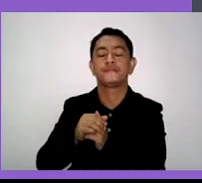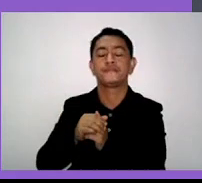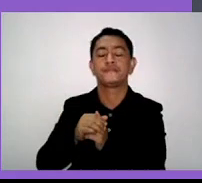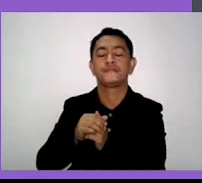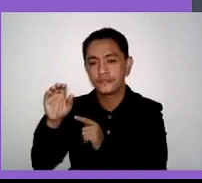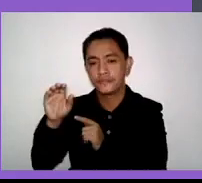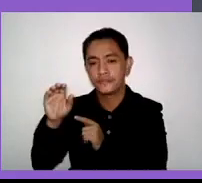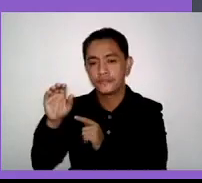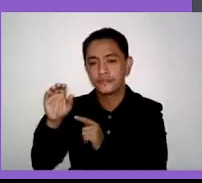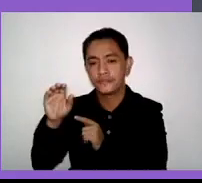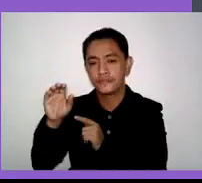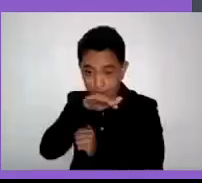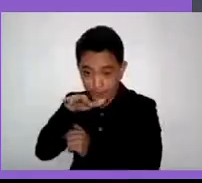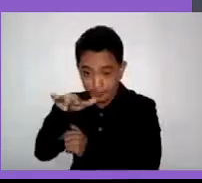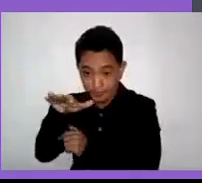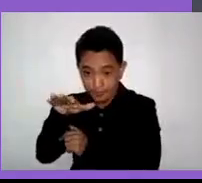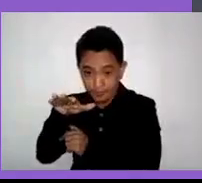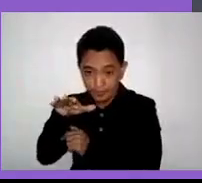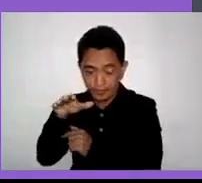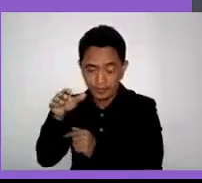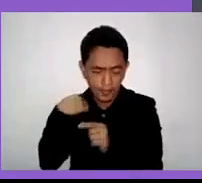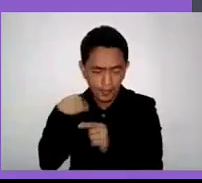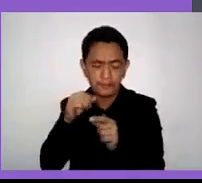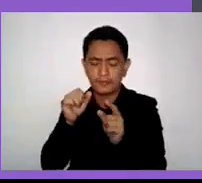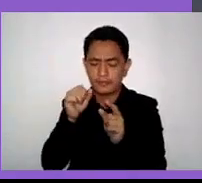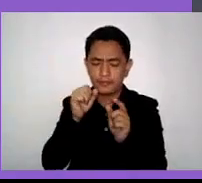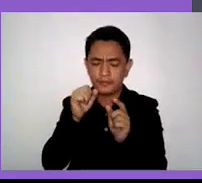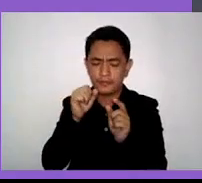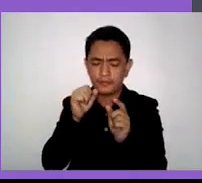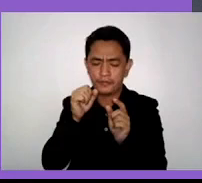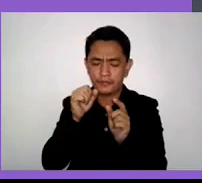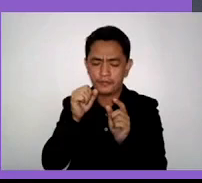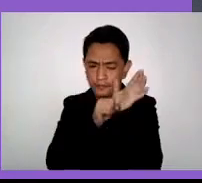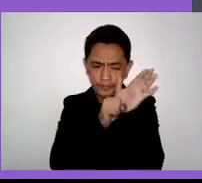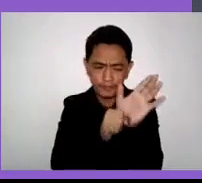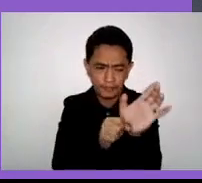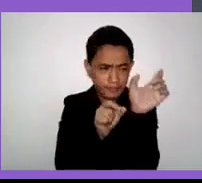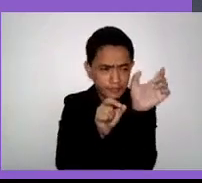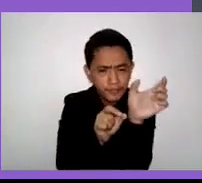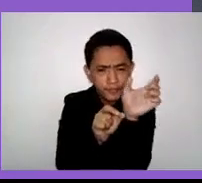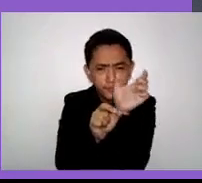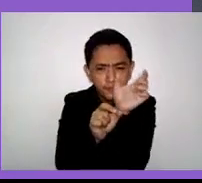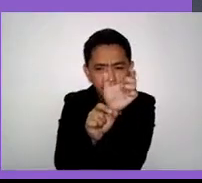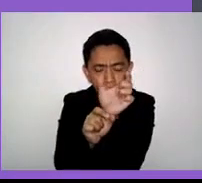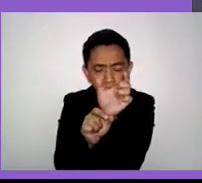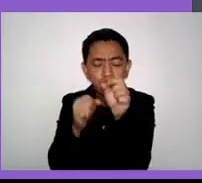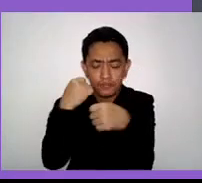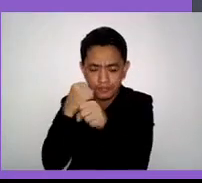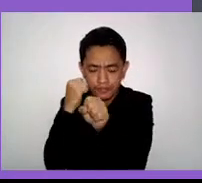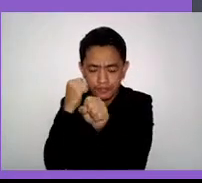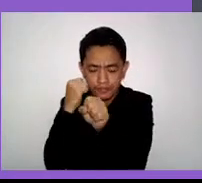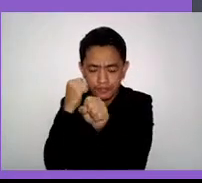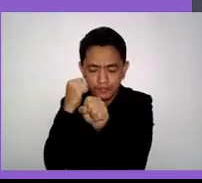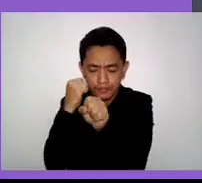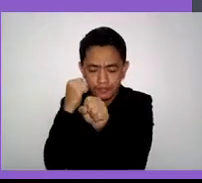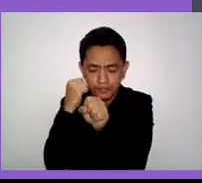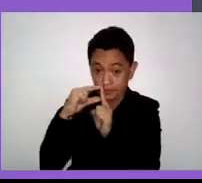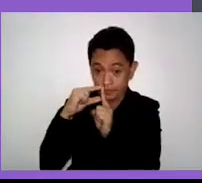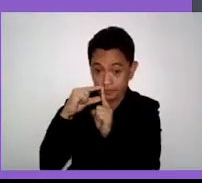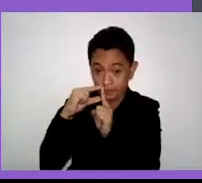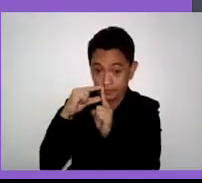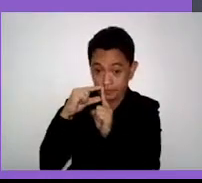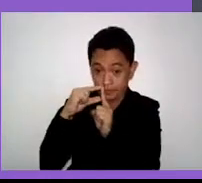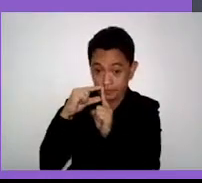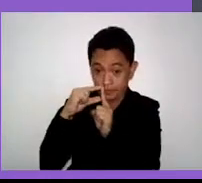assign letter symbols to sounds and string them together to form a word. For the English language and many others, it is